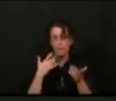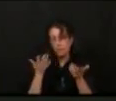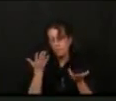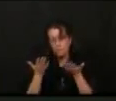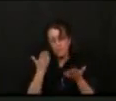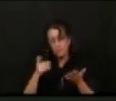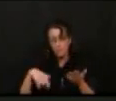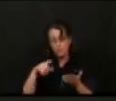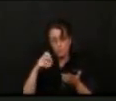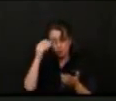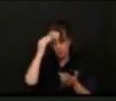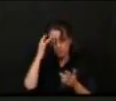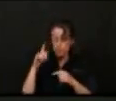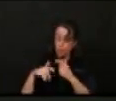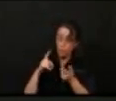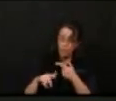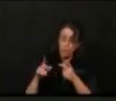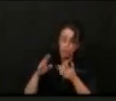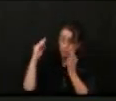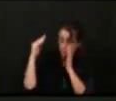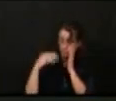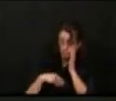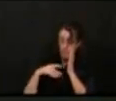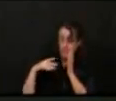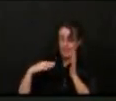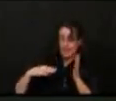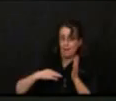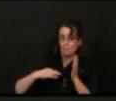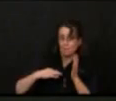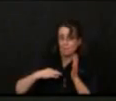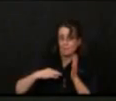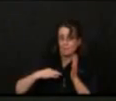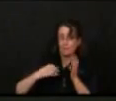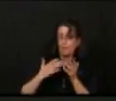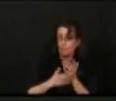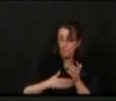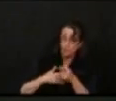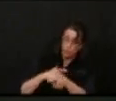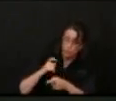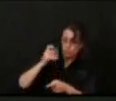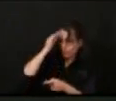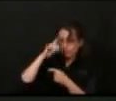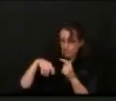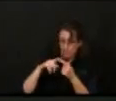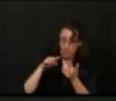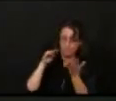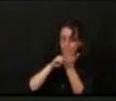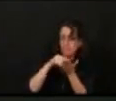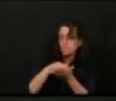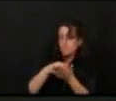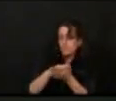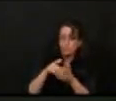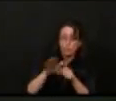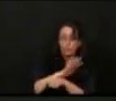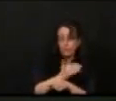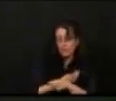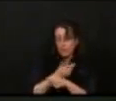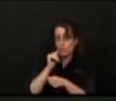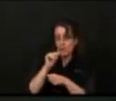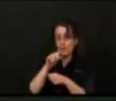you're putting together the application for final consideration, why don't you at least think about that, and if that's okay. Okay. Absolutely.